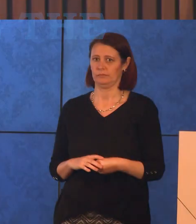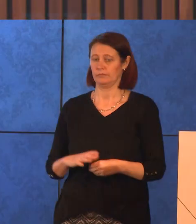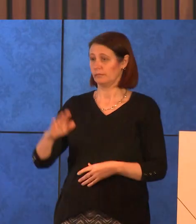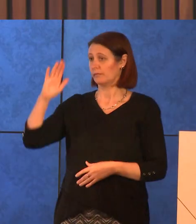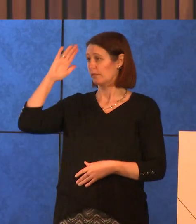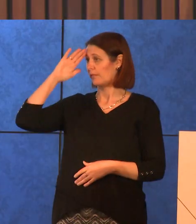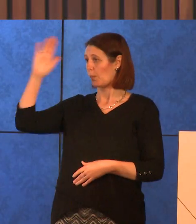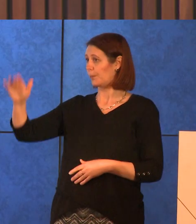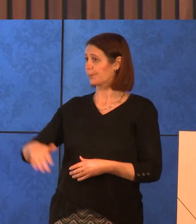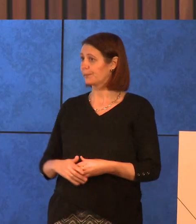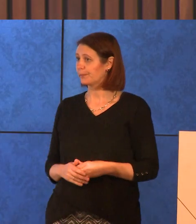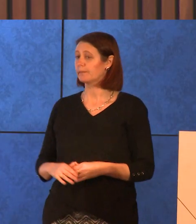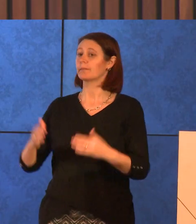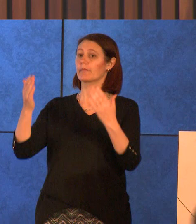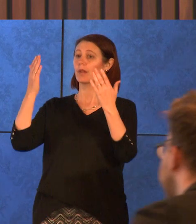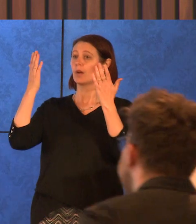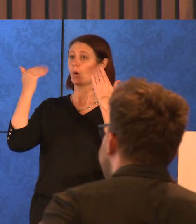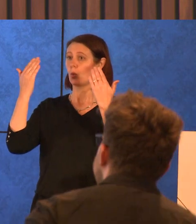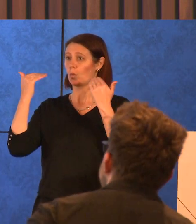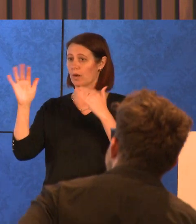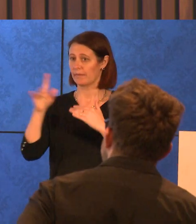Hello. Welcome everybody.